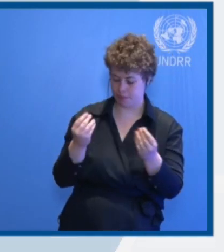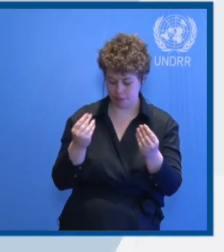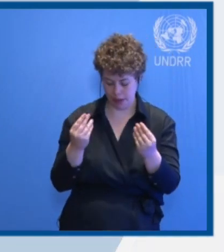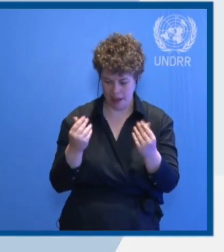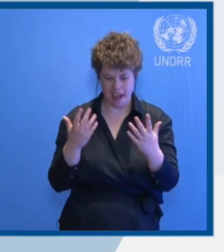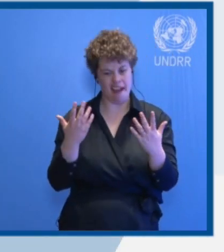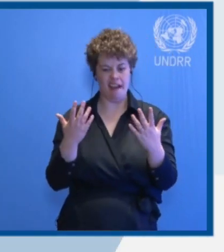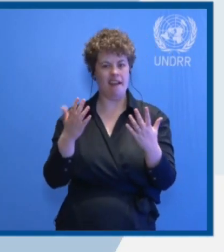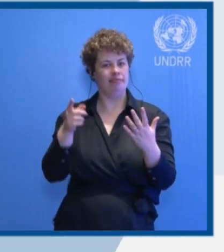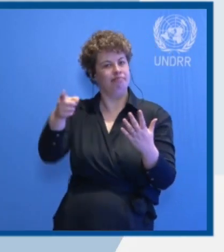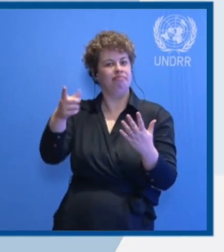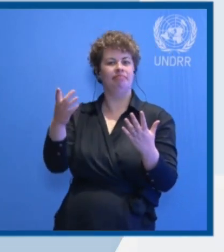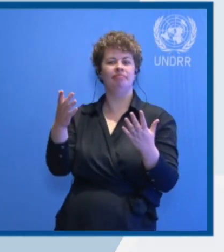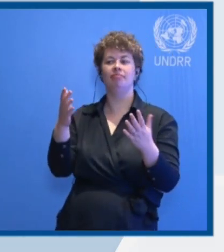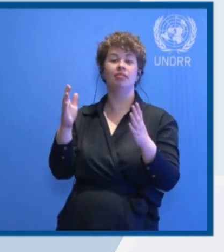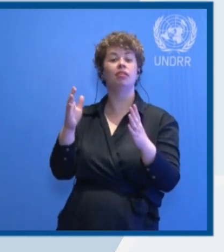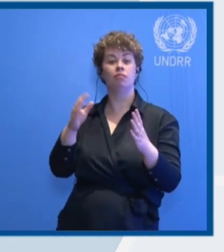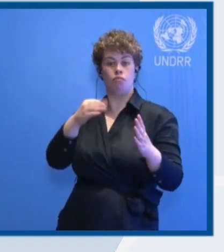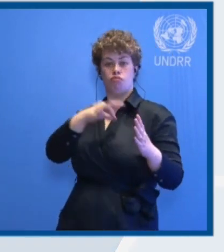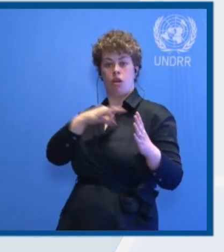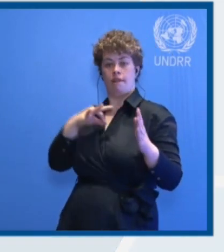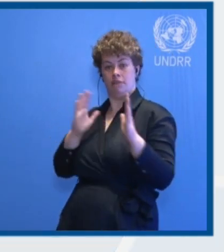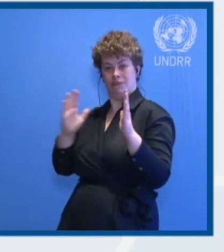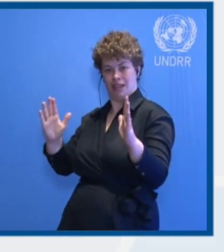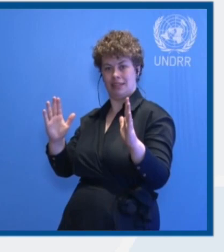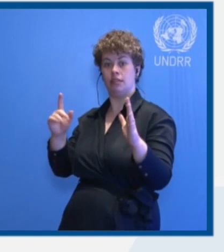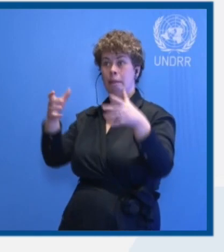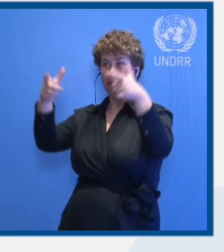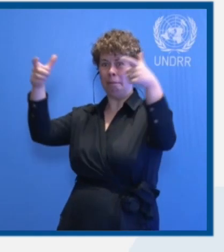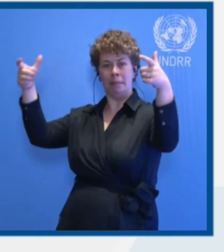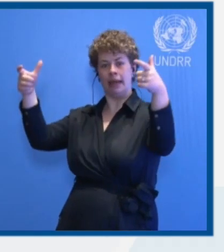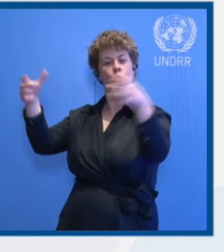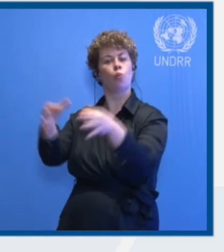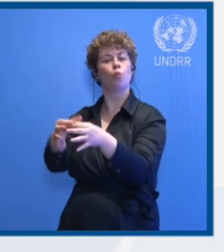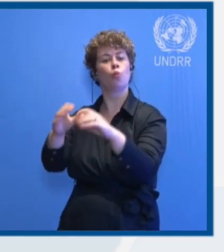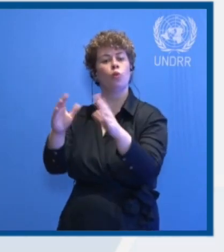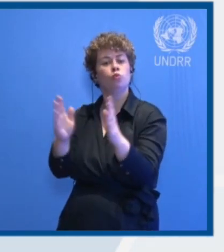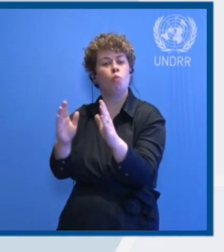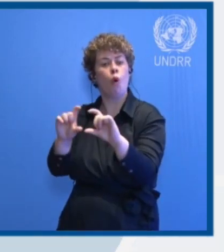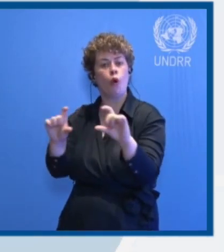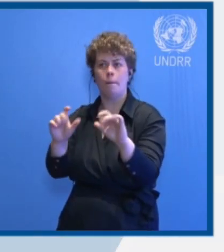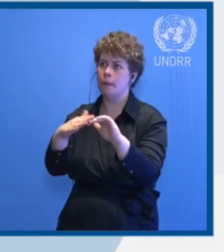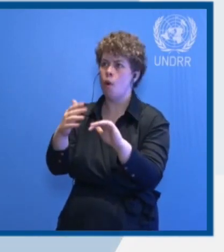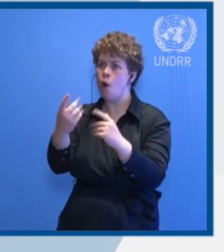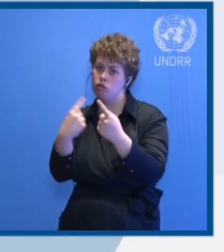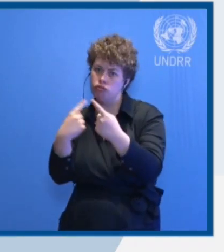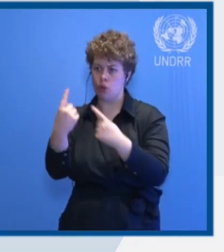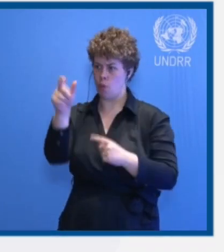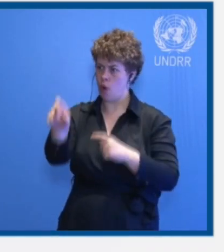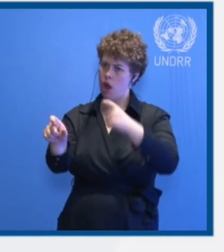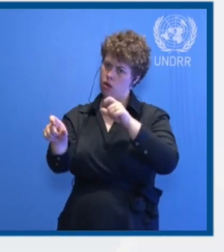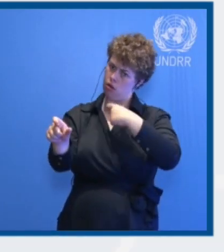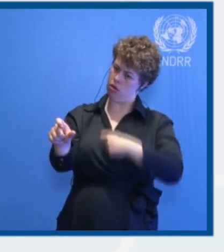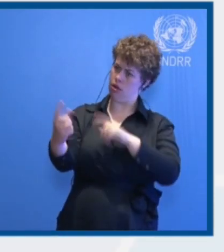as a part of private sector that is much more localized. I think that's quite a good example.